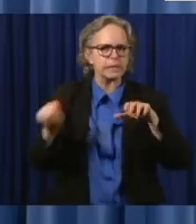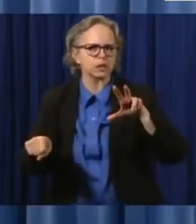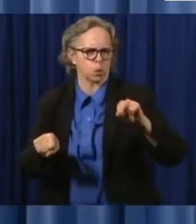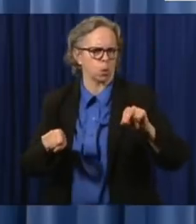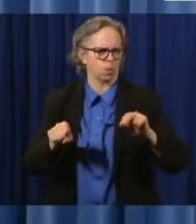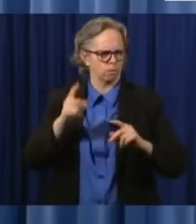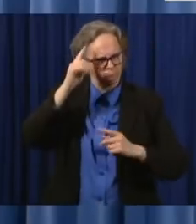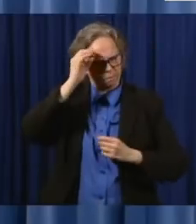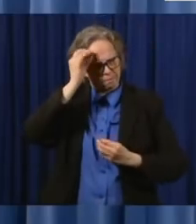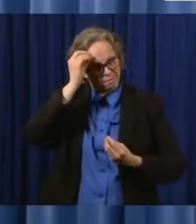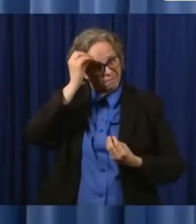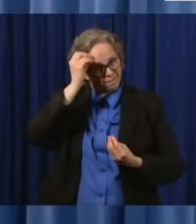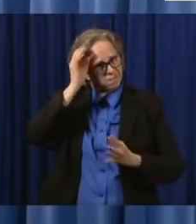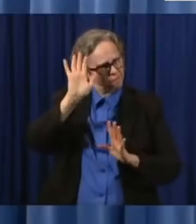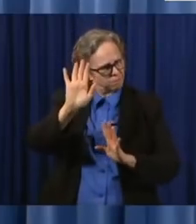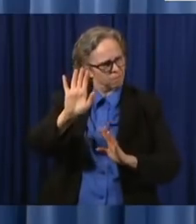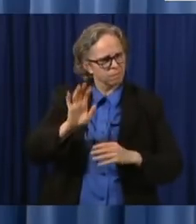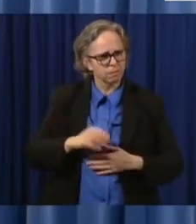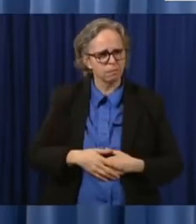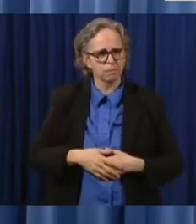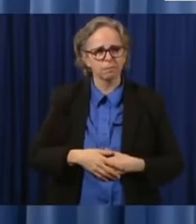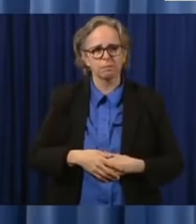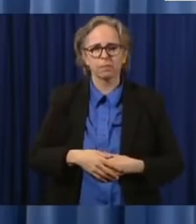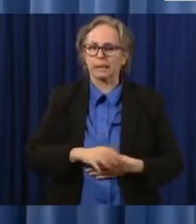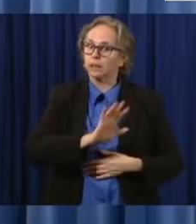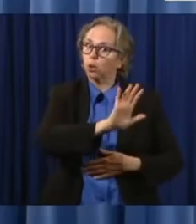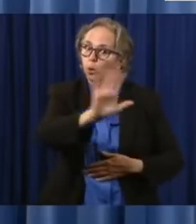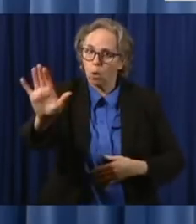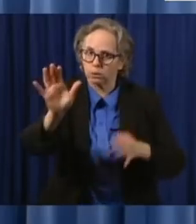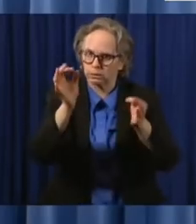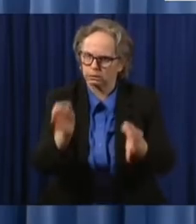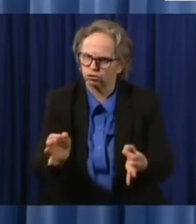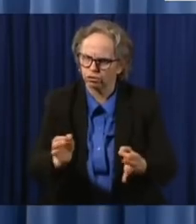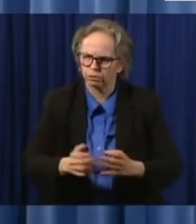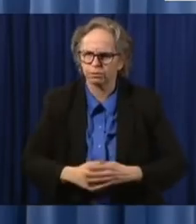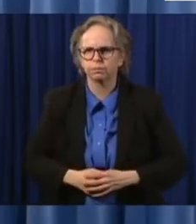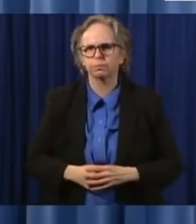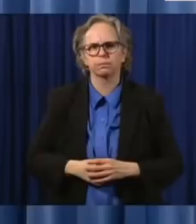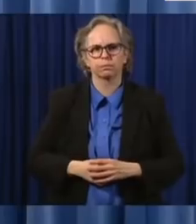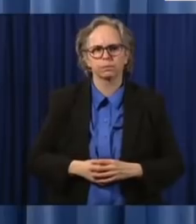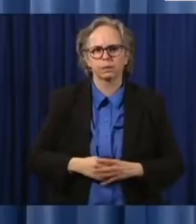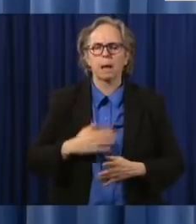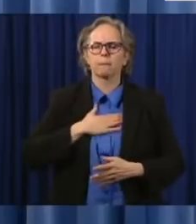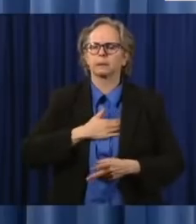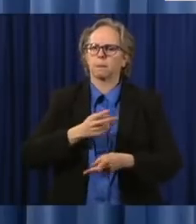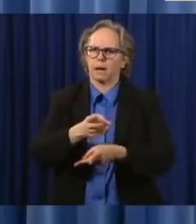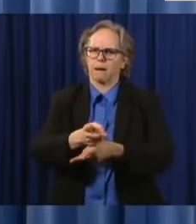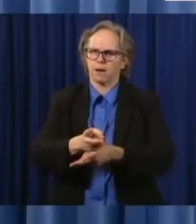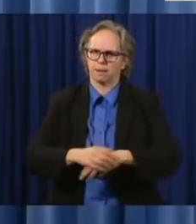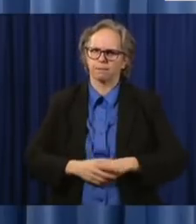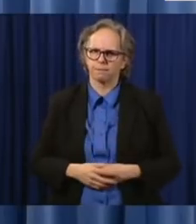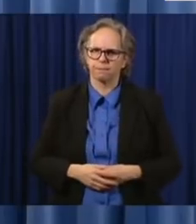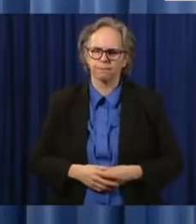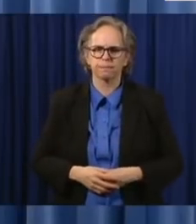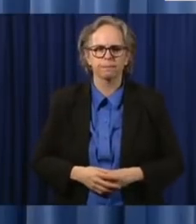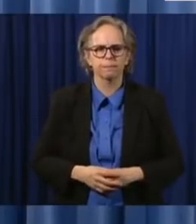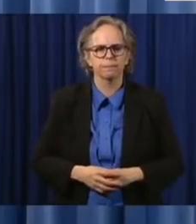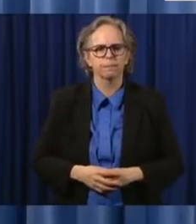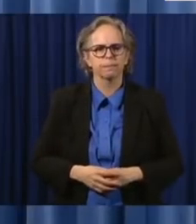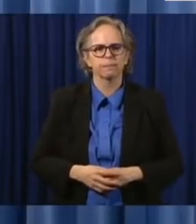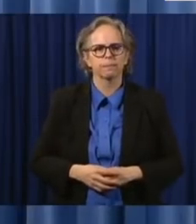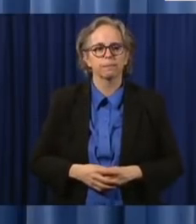just ask that they be cautious. Persons who have tested